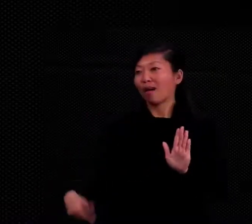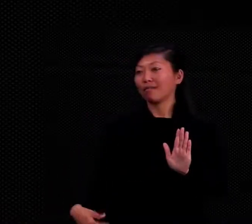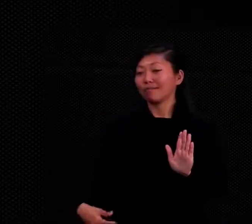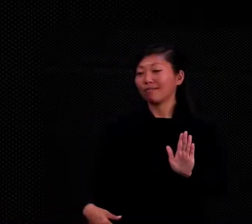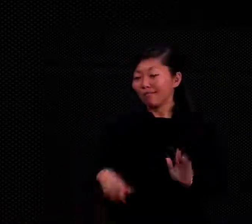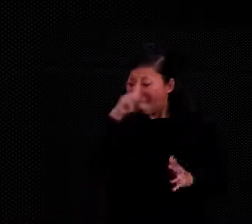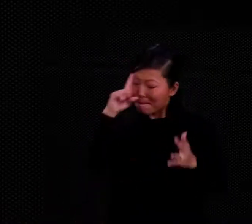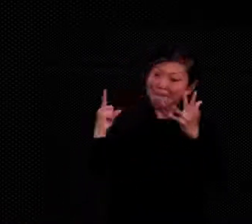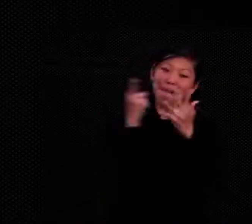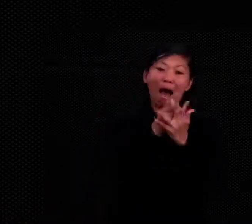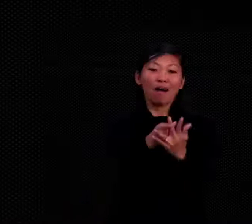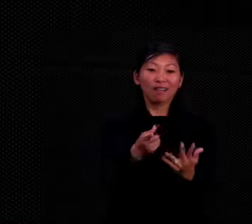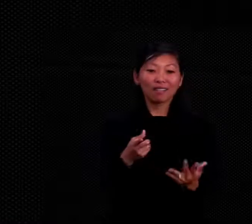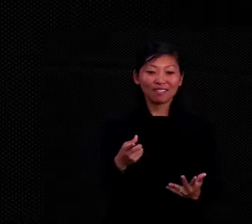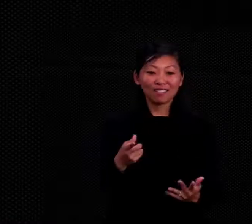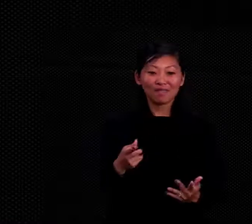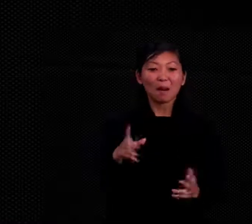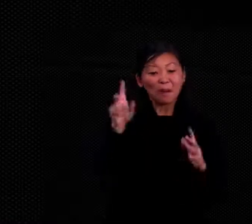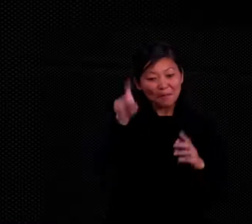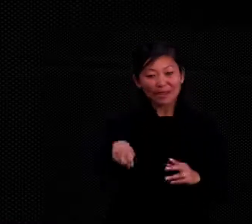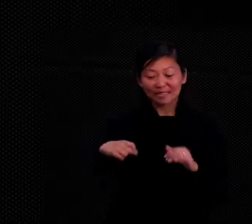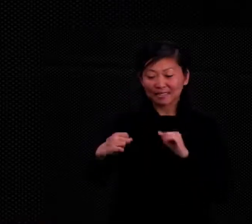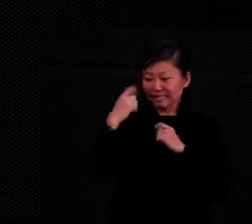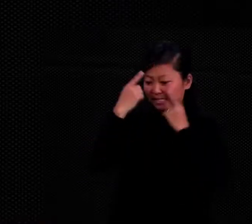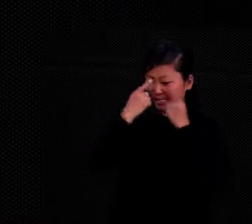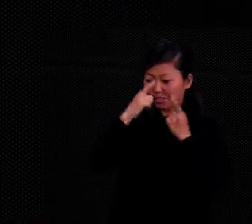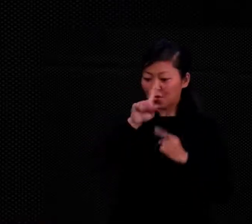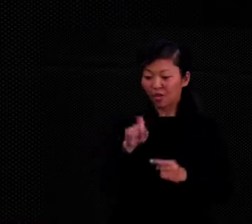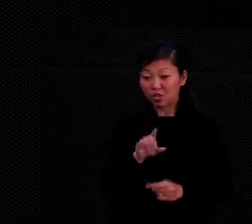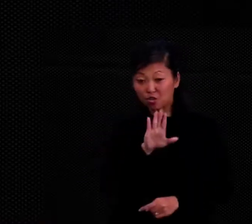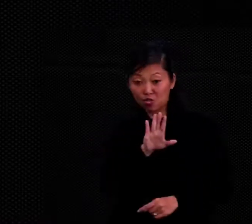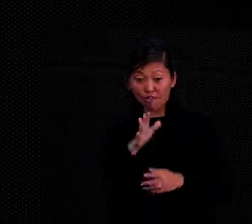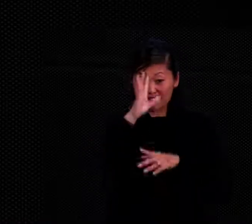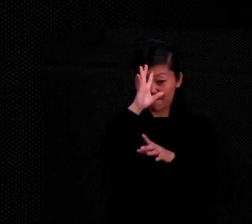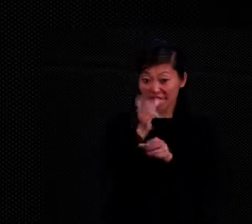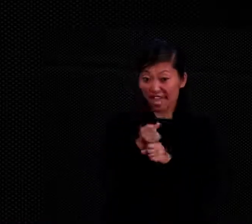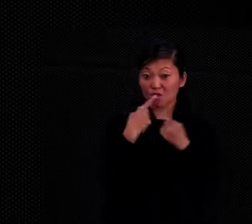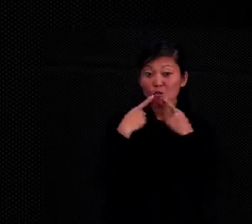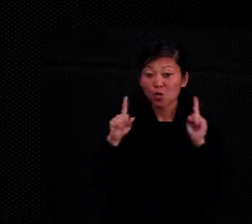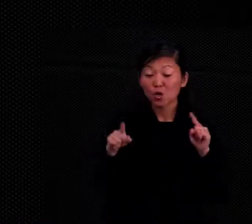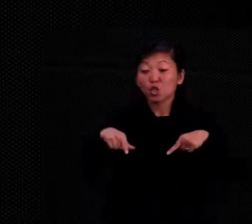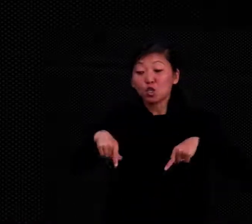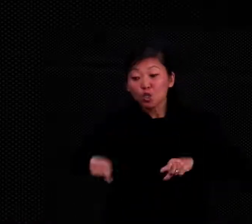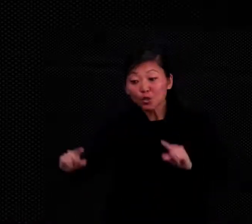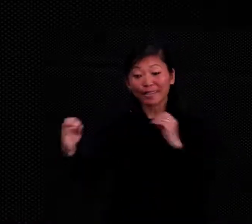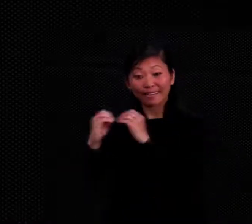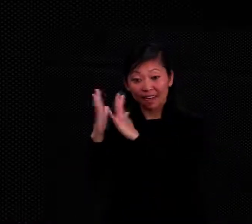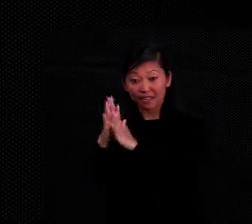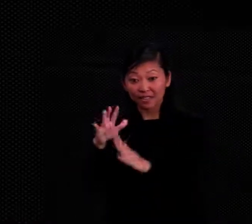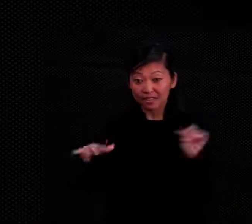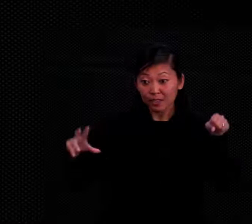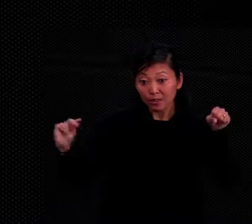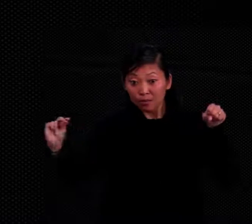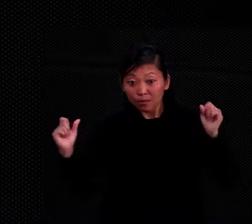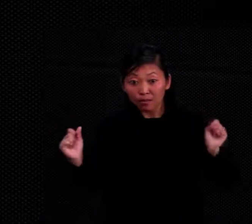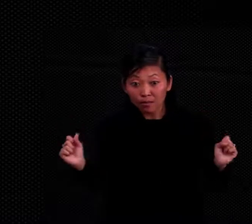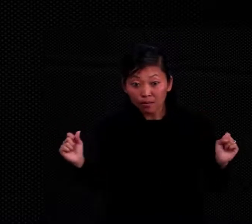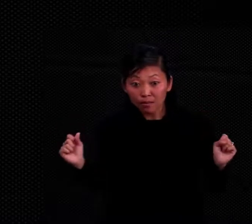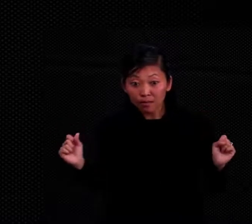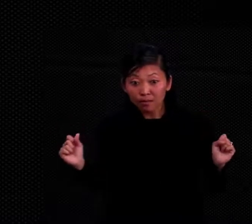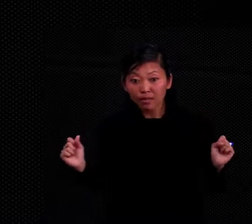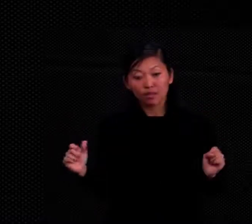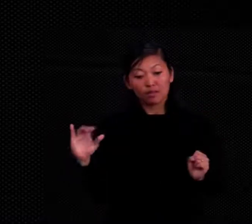He forces us to reckon with the question, does your faith work in the midst of conflict? See, the title of this